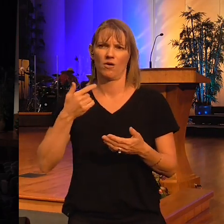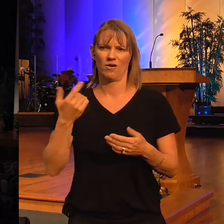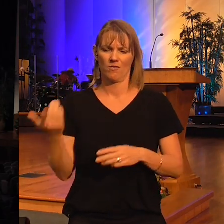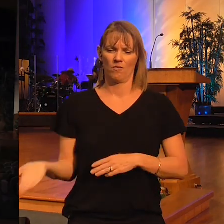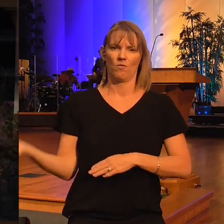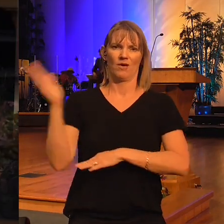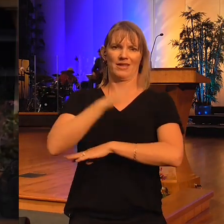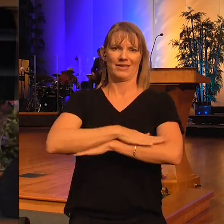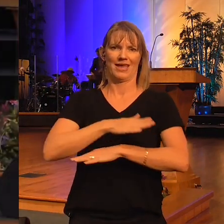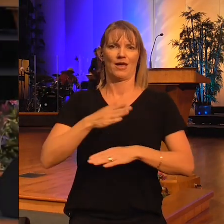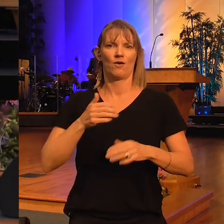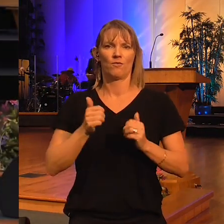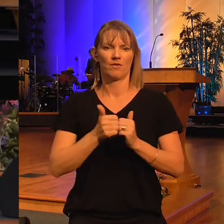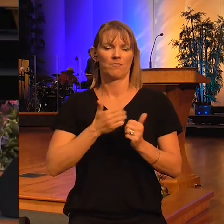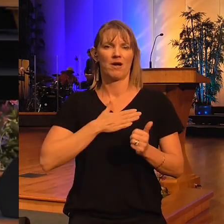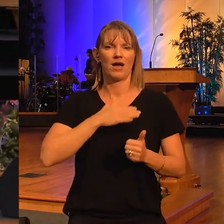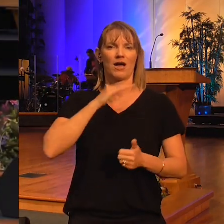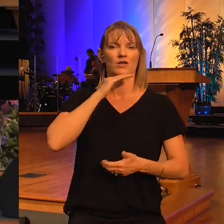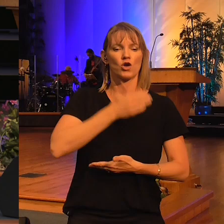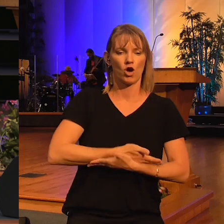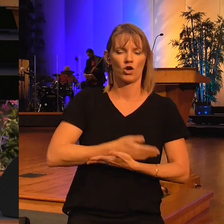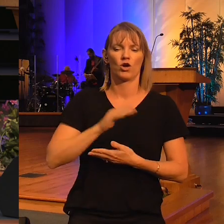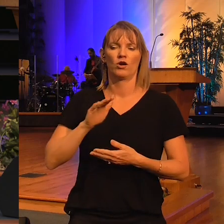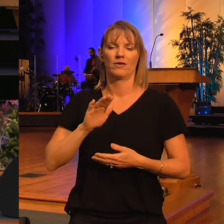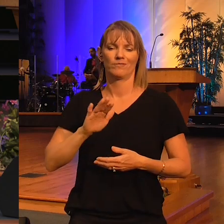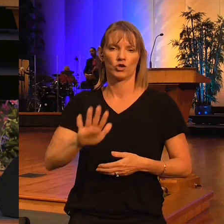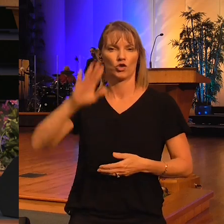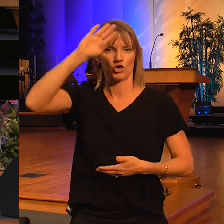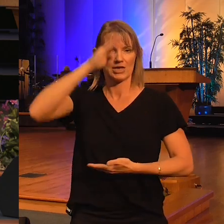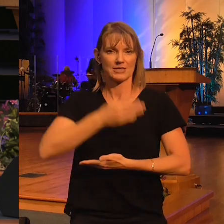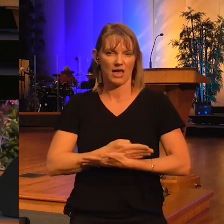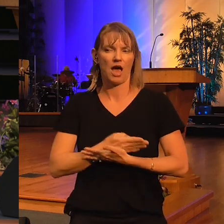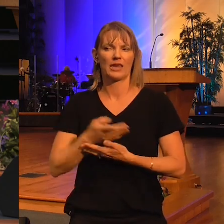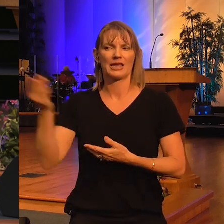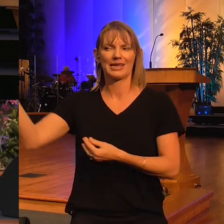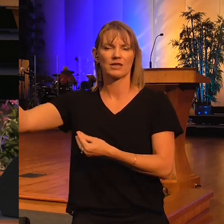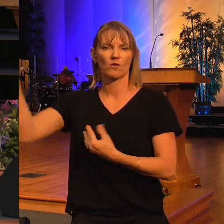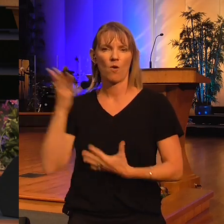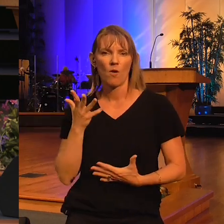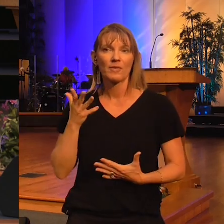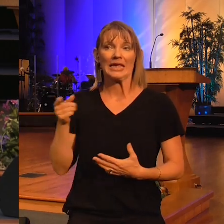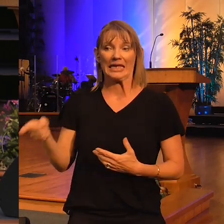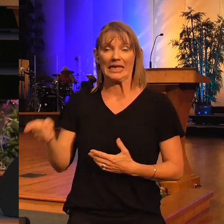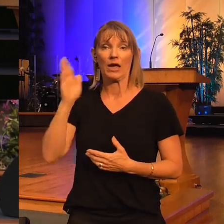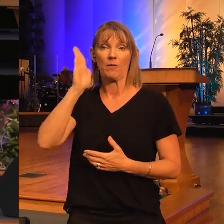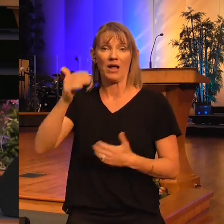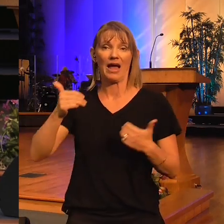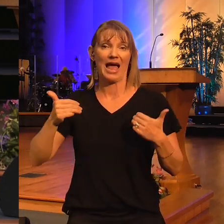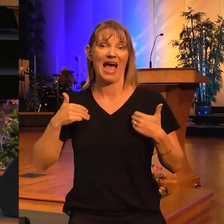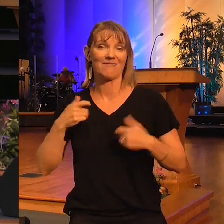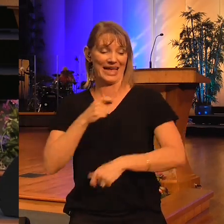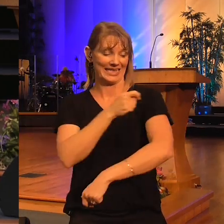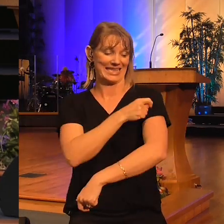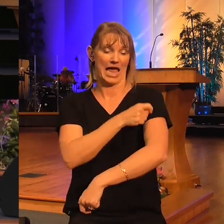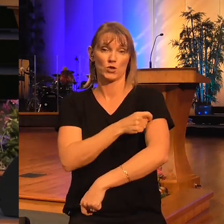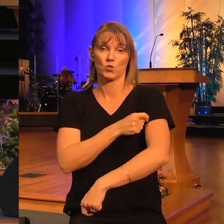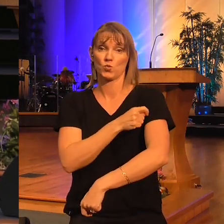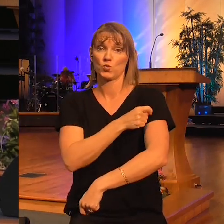a whole day with my daughter and my grandson. And he shared with me that he's going to have a